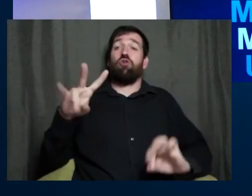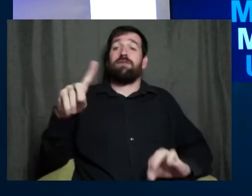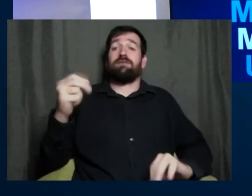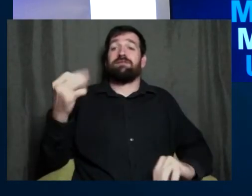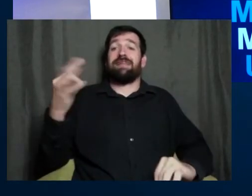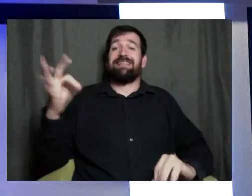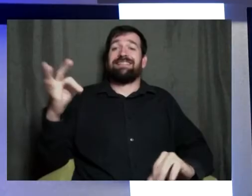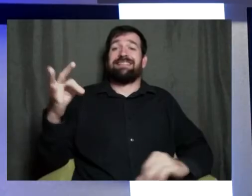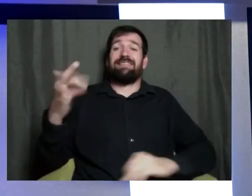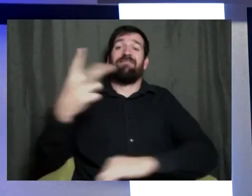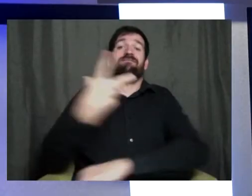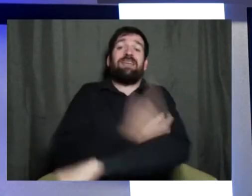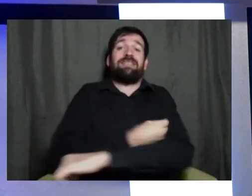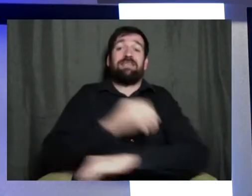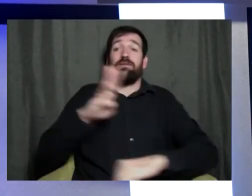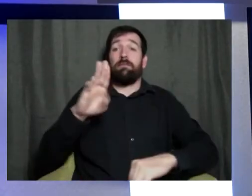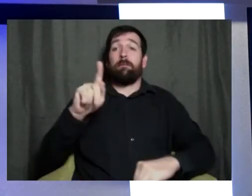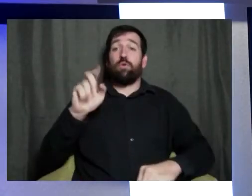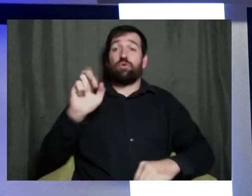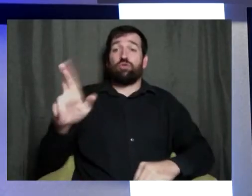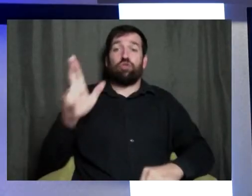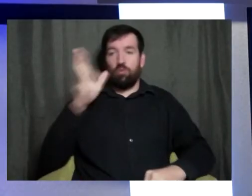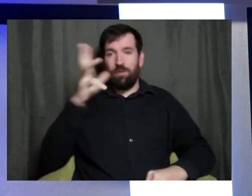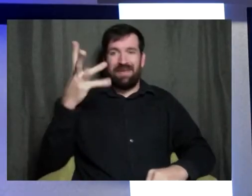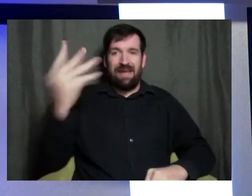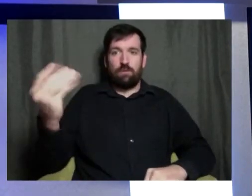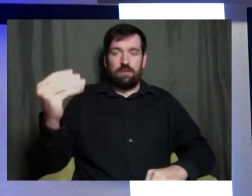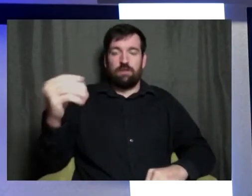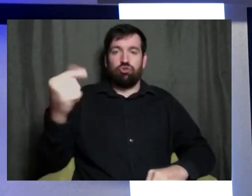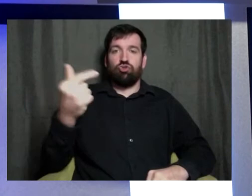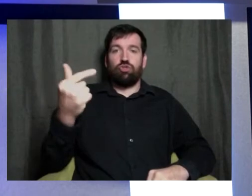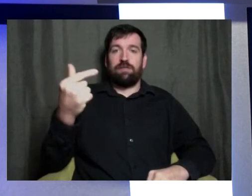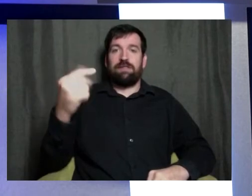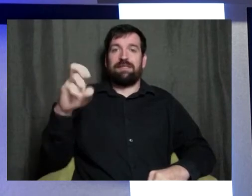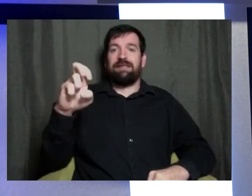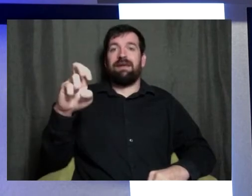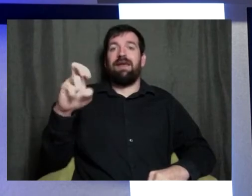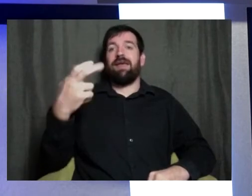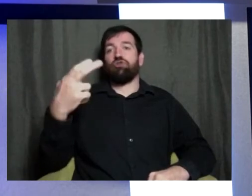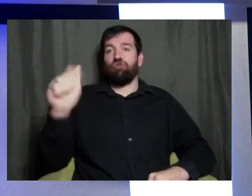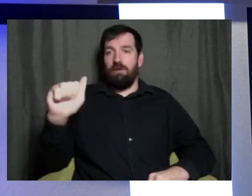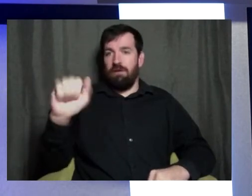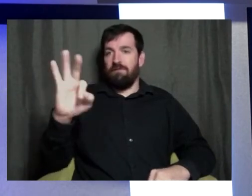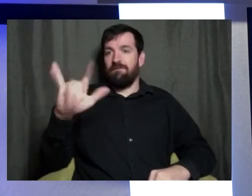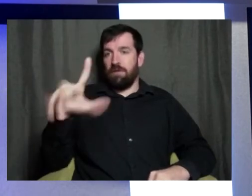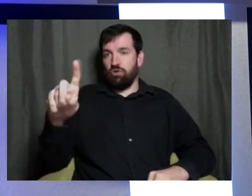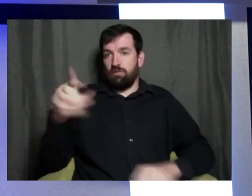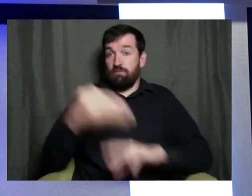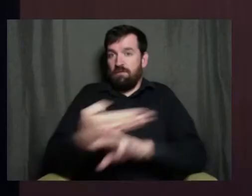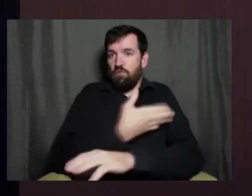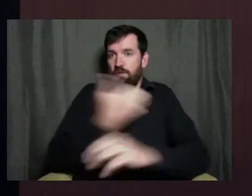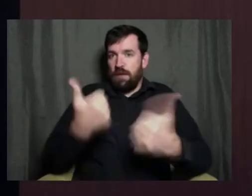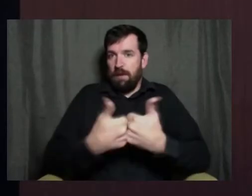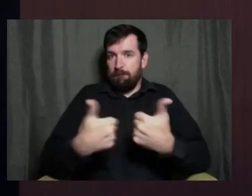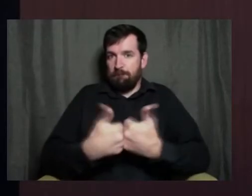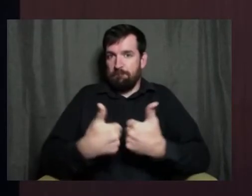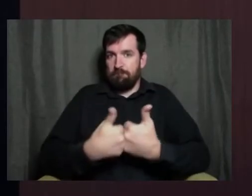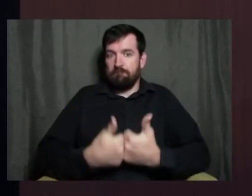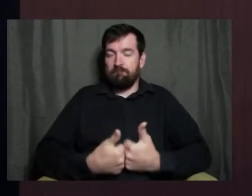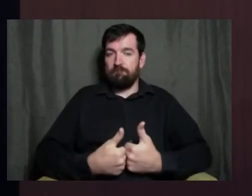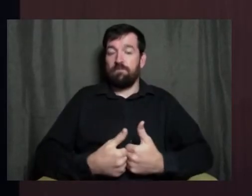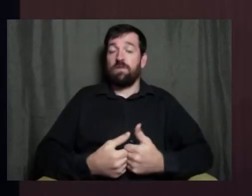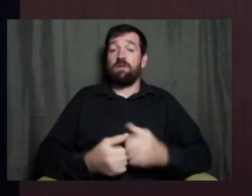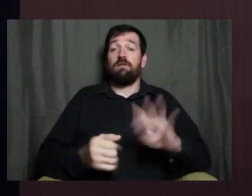booster clinic. This is going to be outside the GEHA field at Arrowhead. This is right before the game. This is from 4